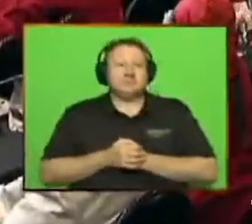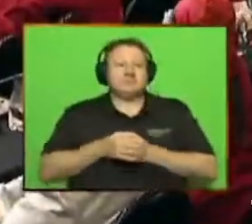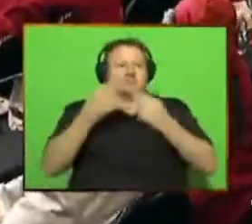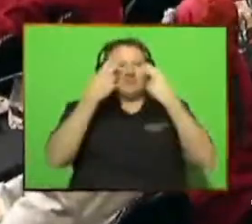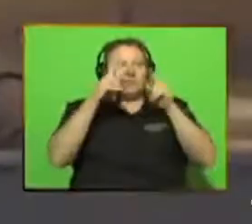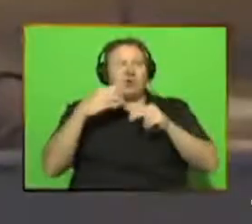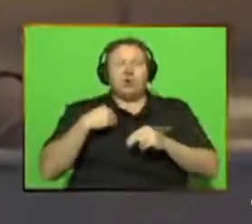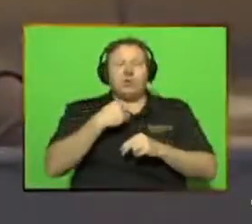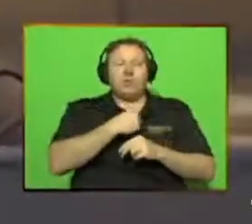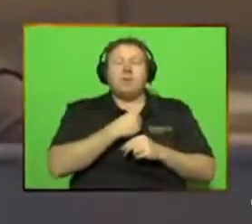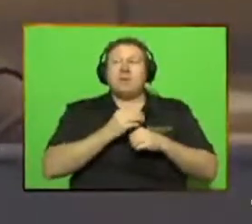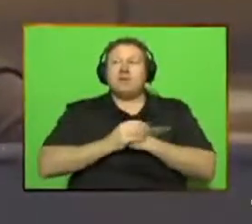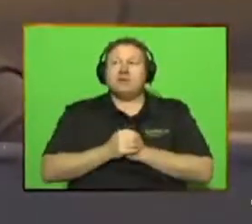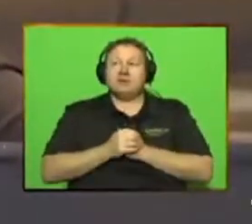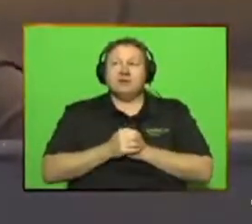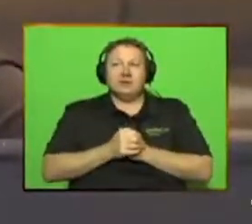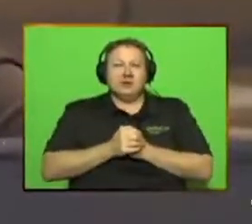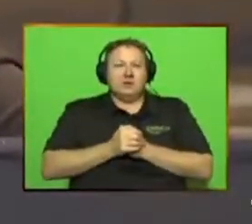Honorable members,